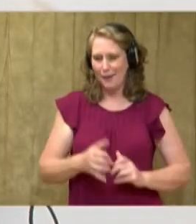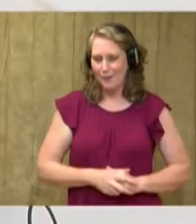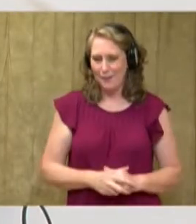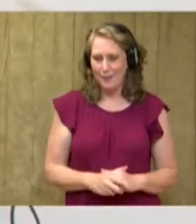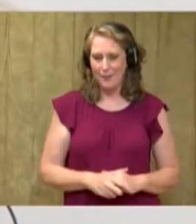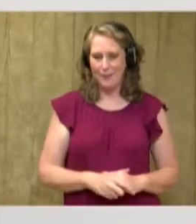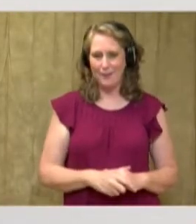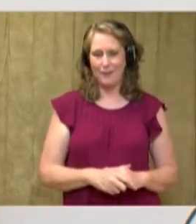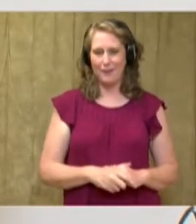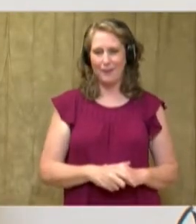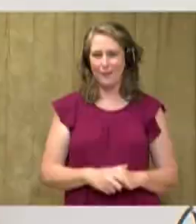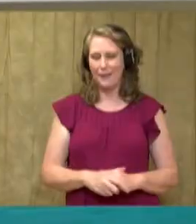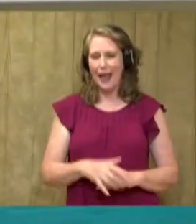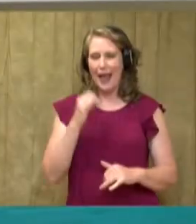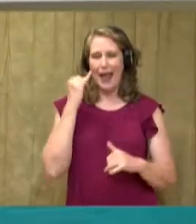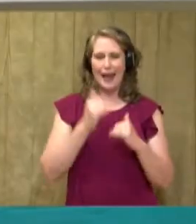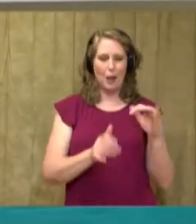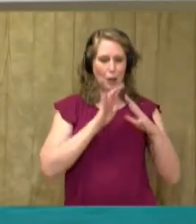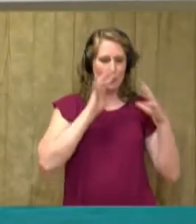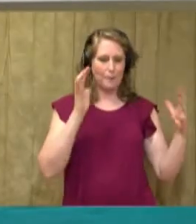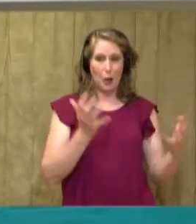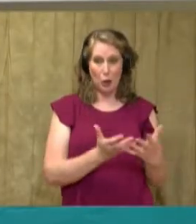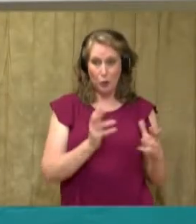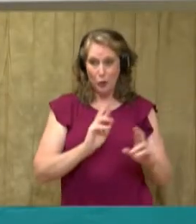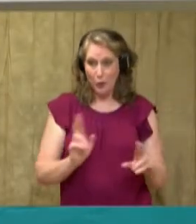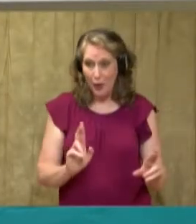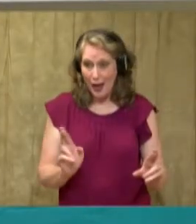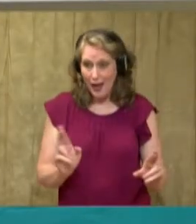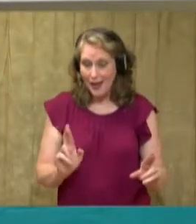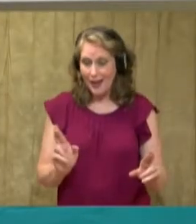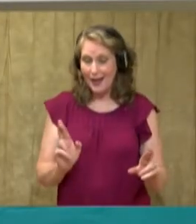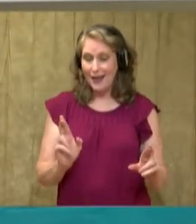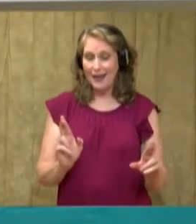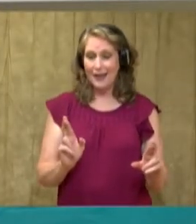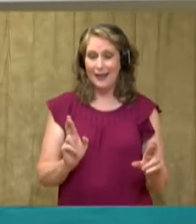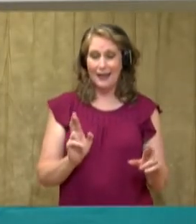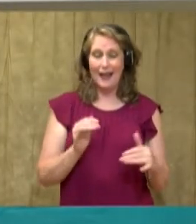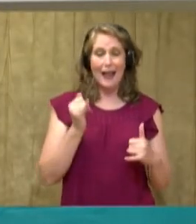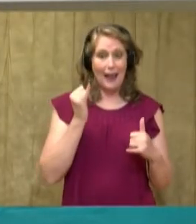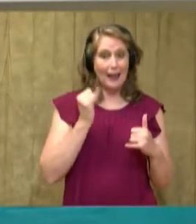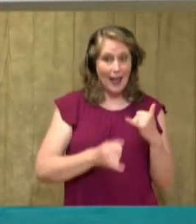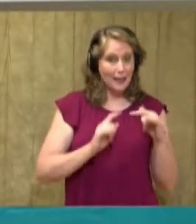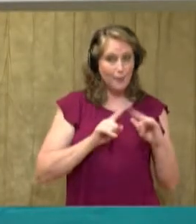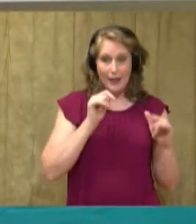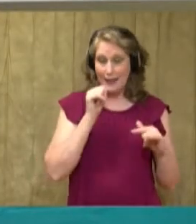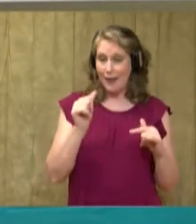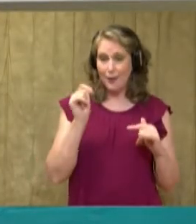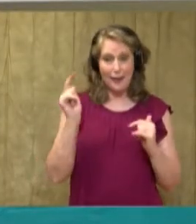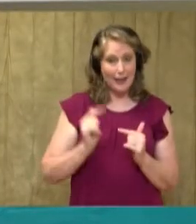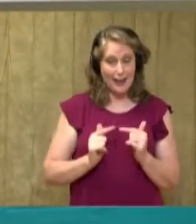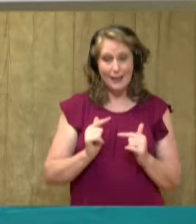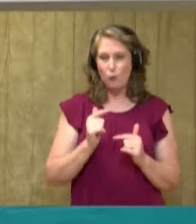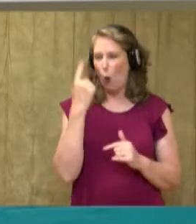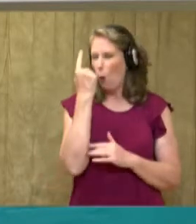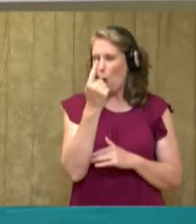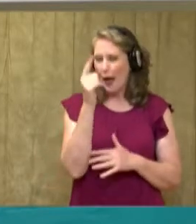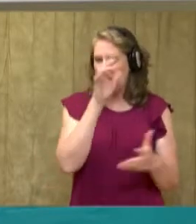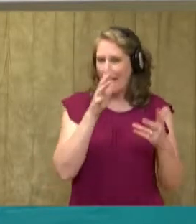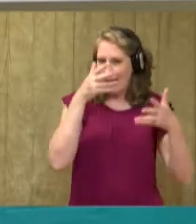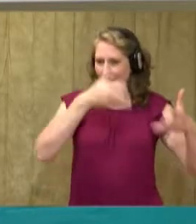right, and our last one. You ready? Last but not least, we have one nasty rain cloud out